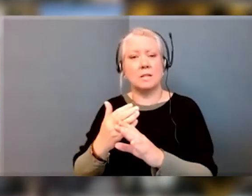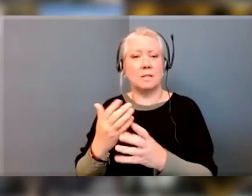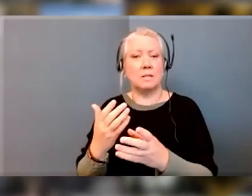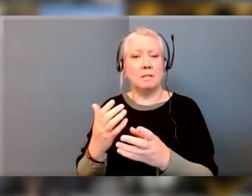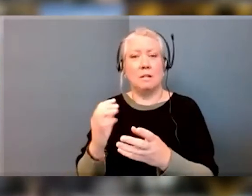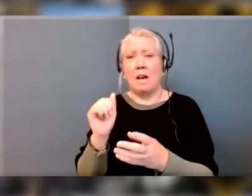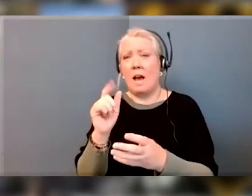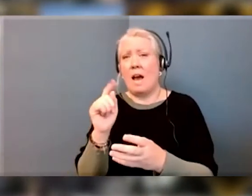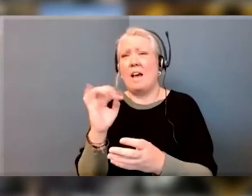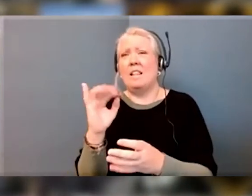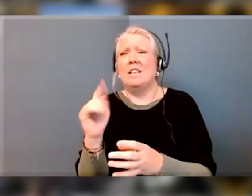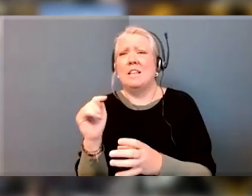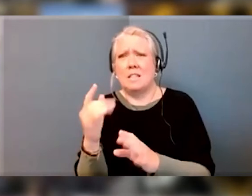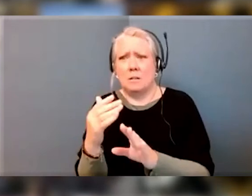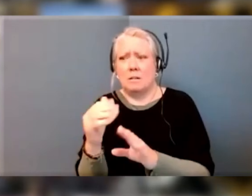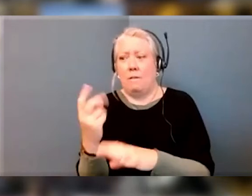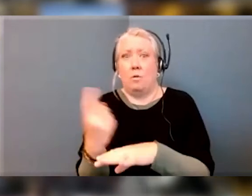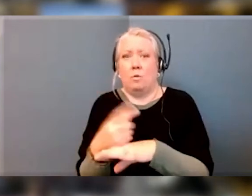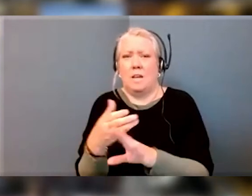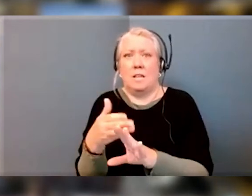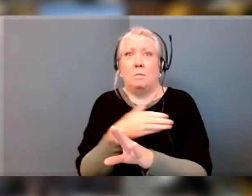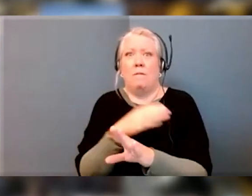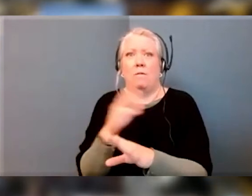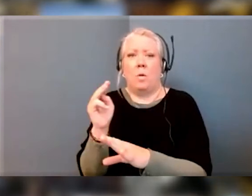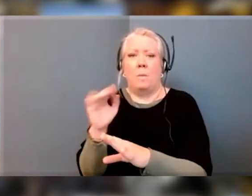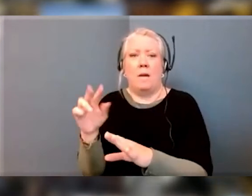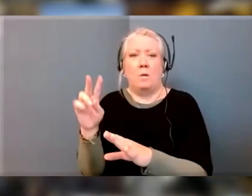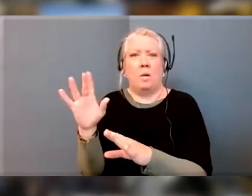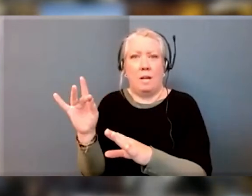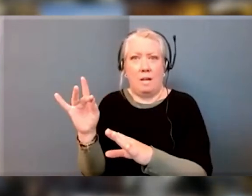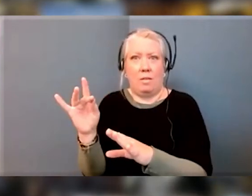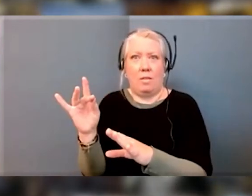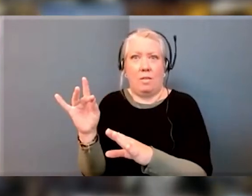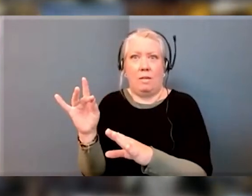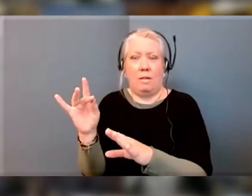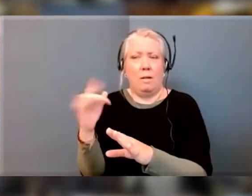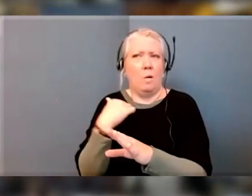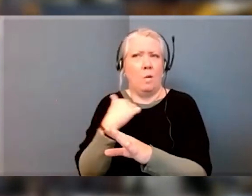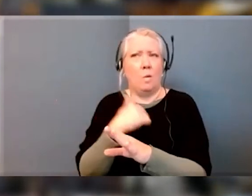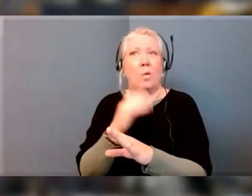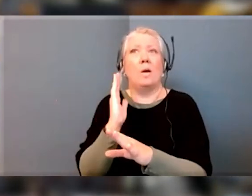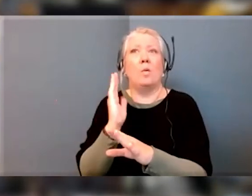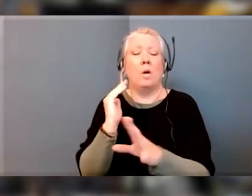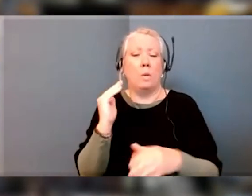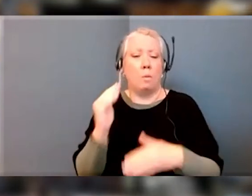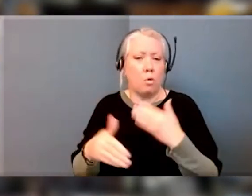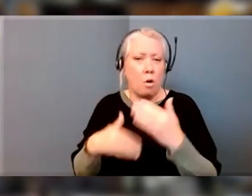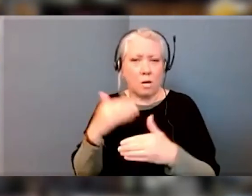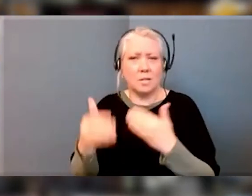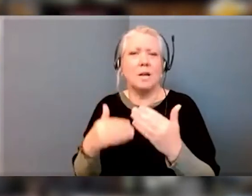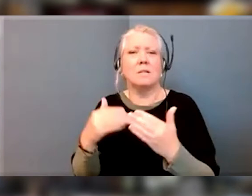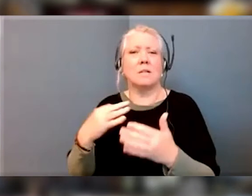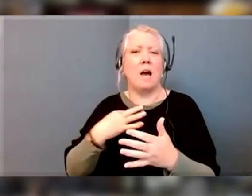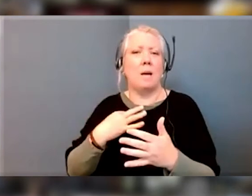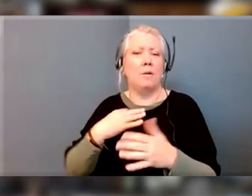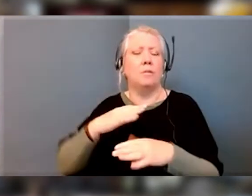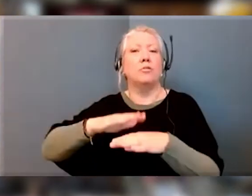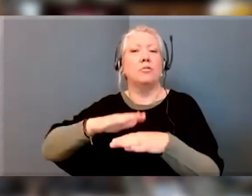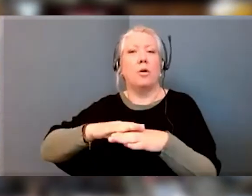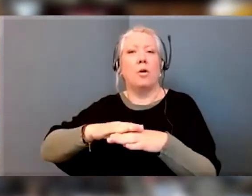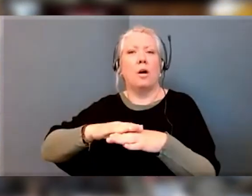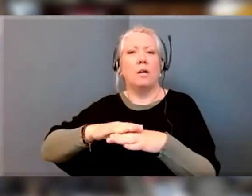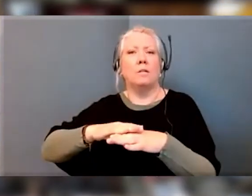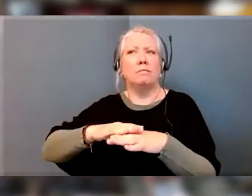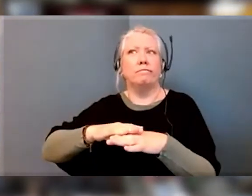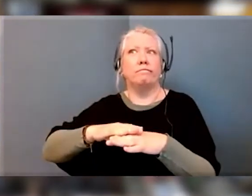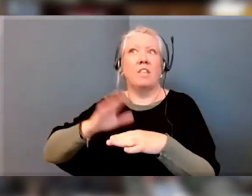days before the deadline, since we'll be processing applications on the actual deadline day.